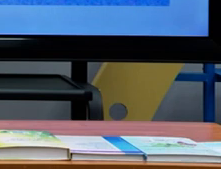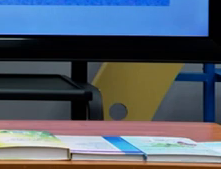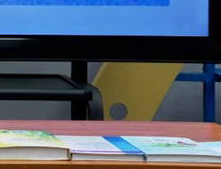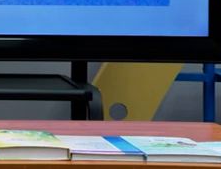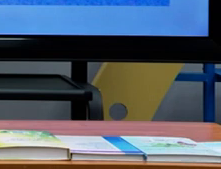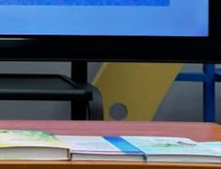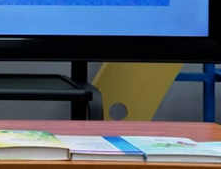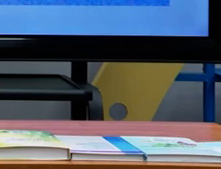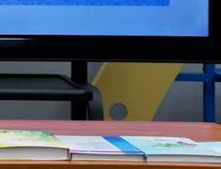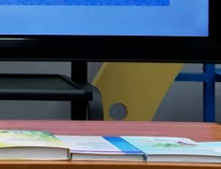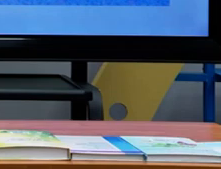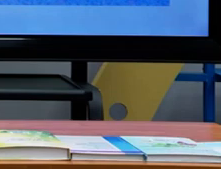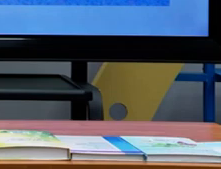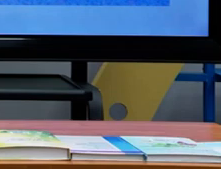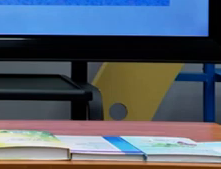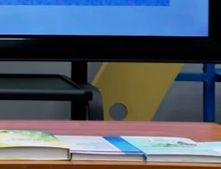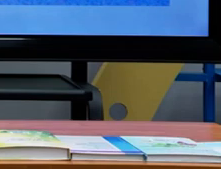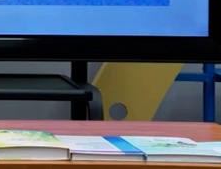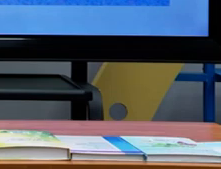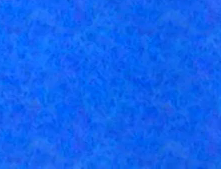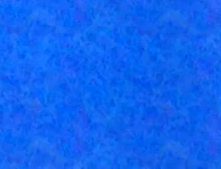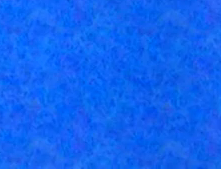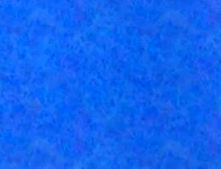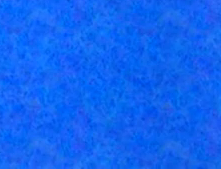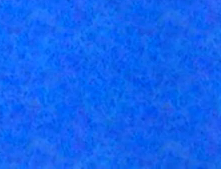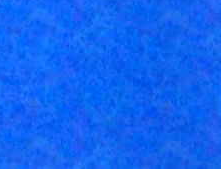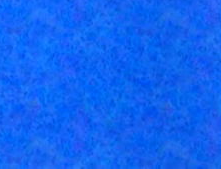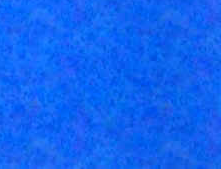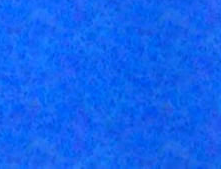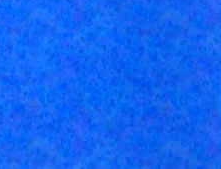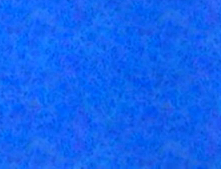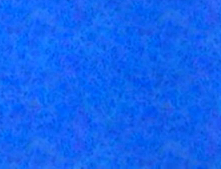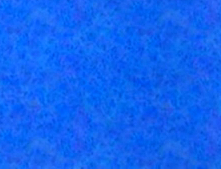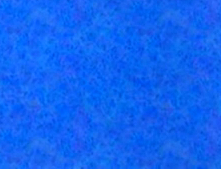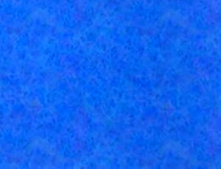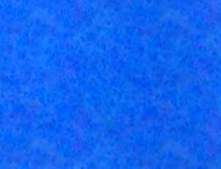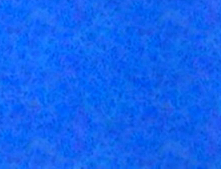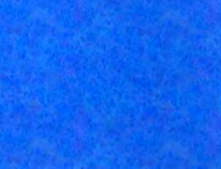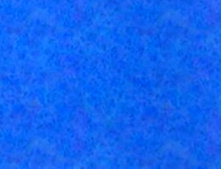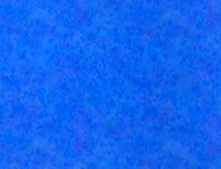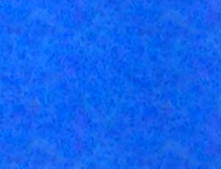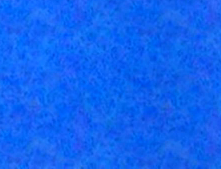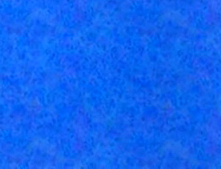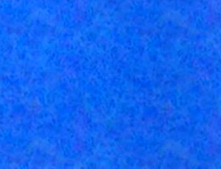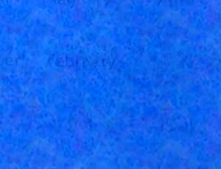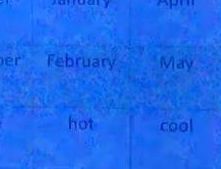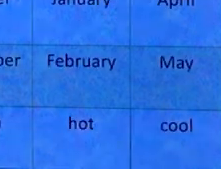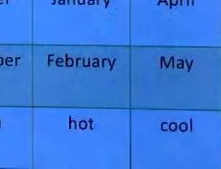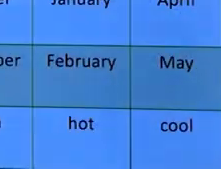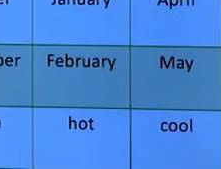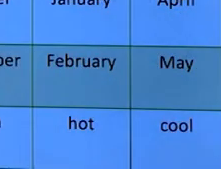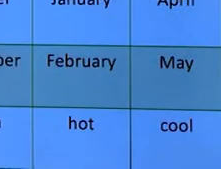Avstraliyada dekabr, yanvar va fevral oylari ekan. Ajoyib ma'lumot, to'g'rimi? Very good.